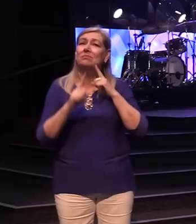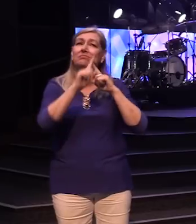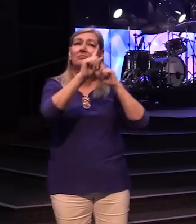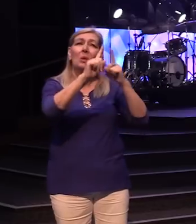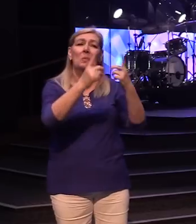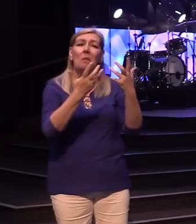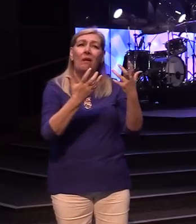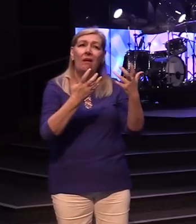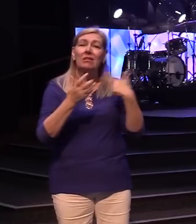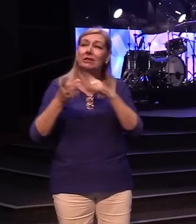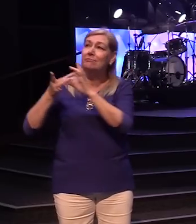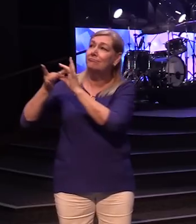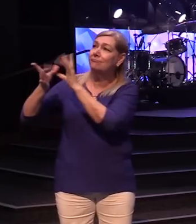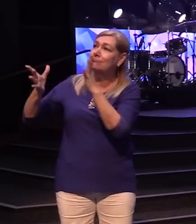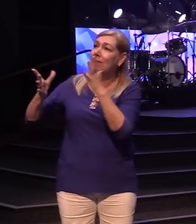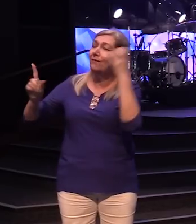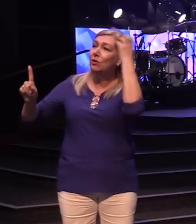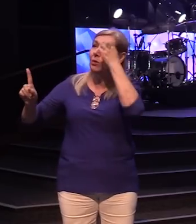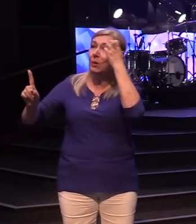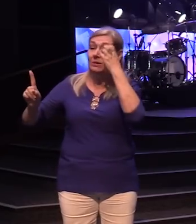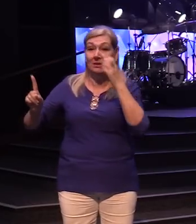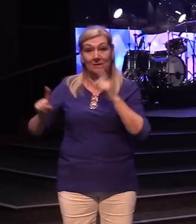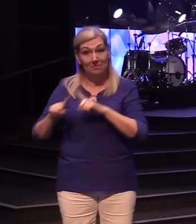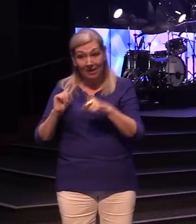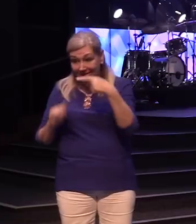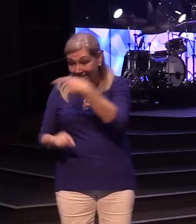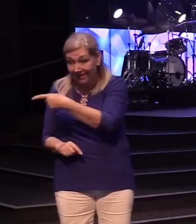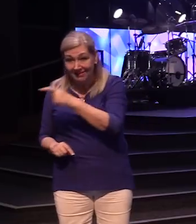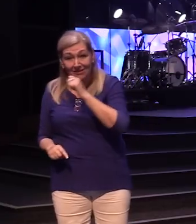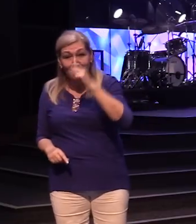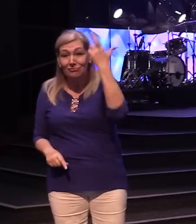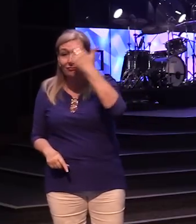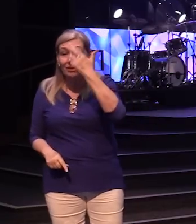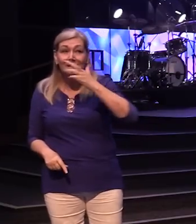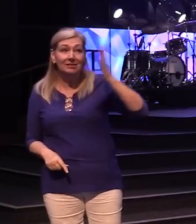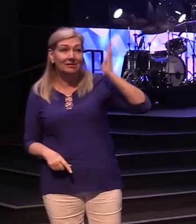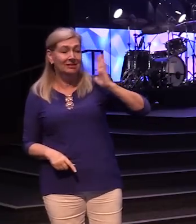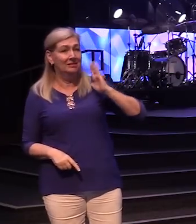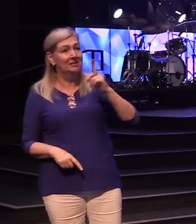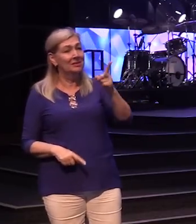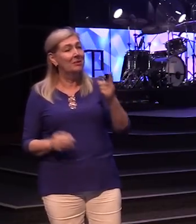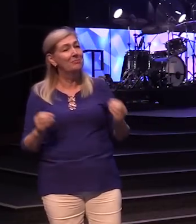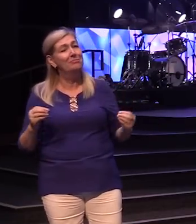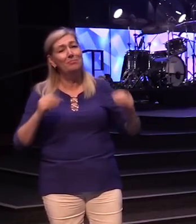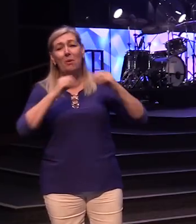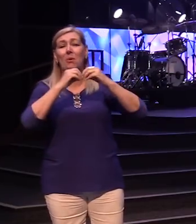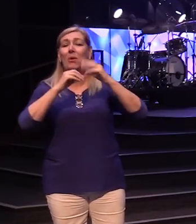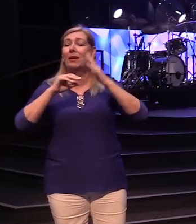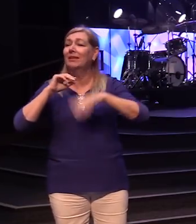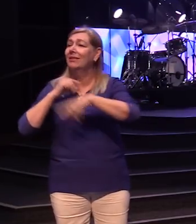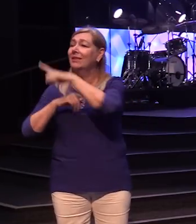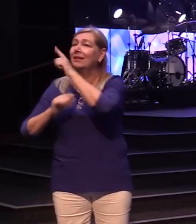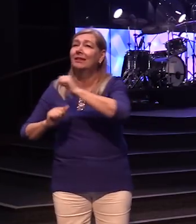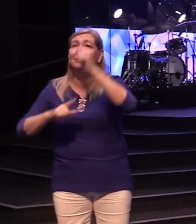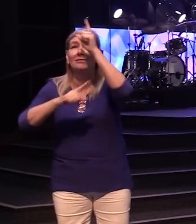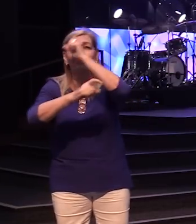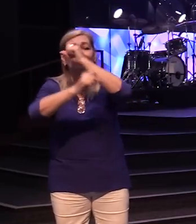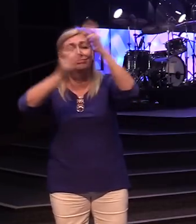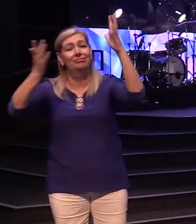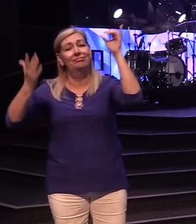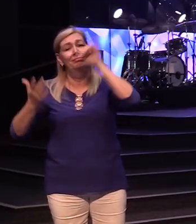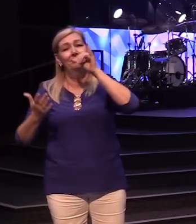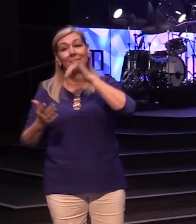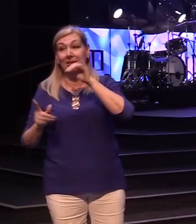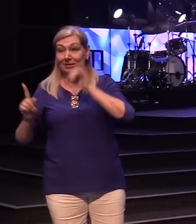greater than the men who dreamt it. Those men, our founding fathers, if you will, were great